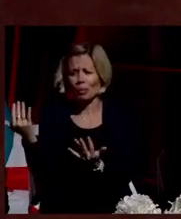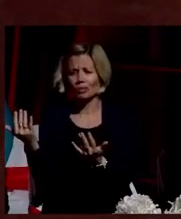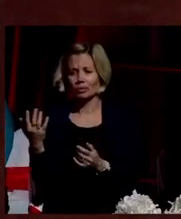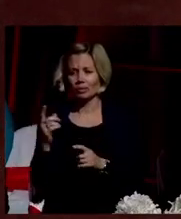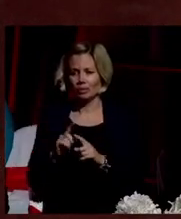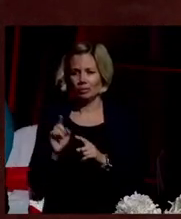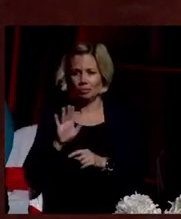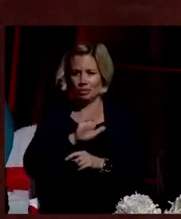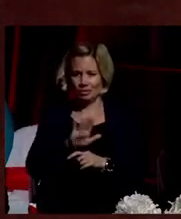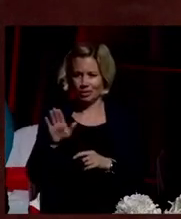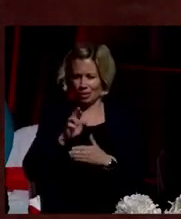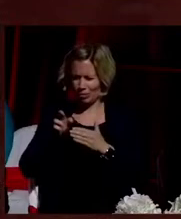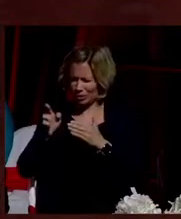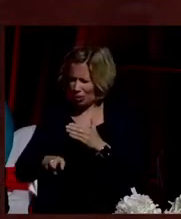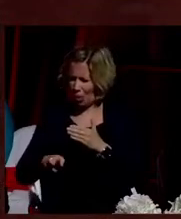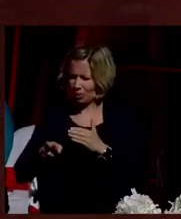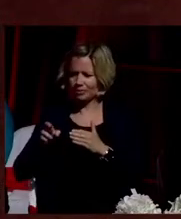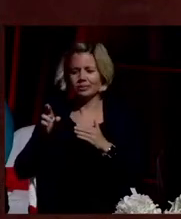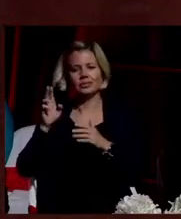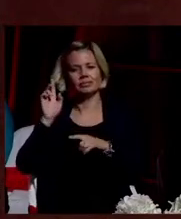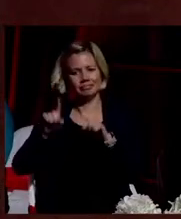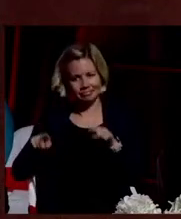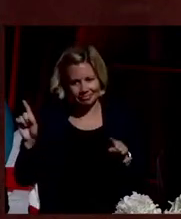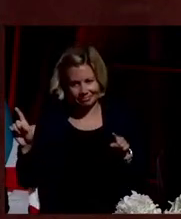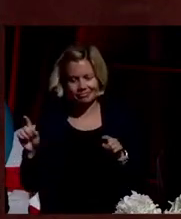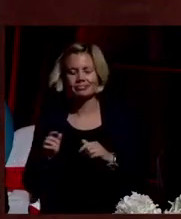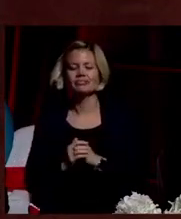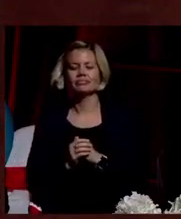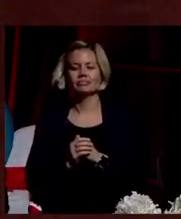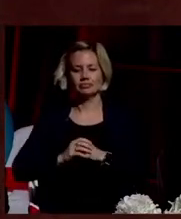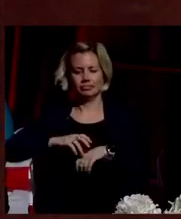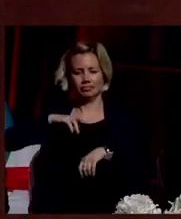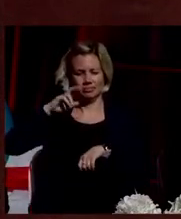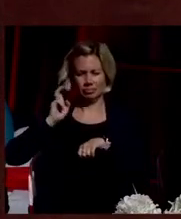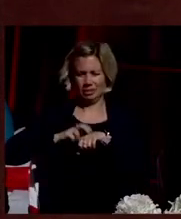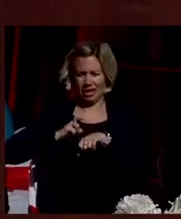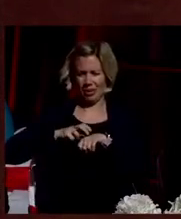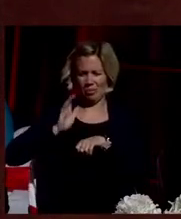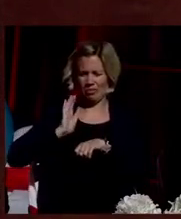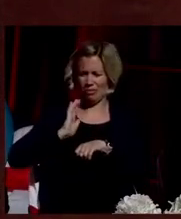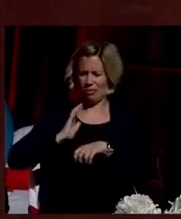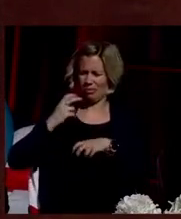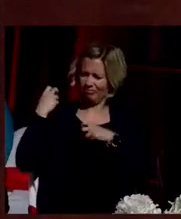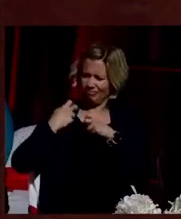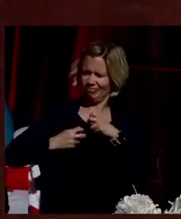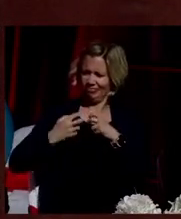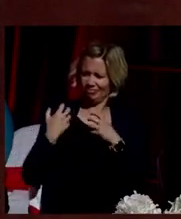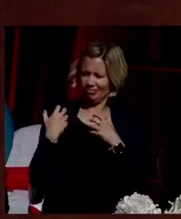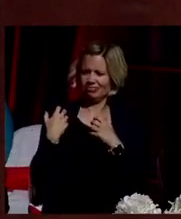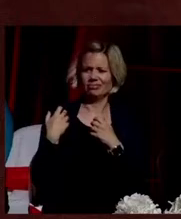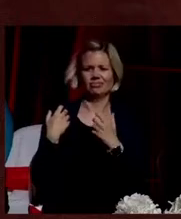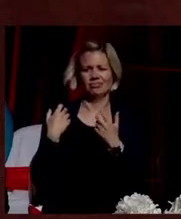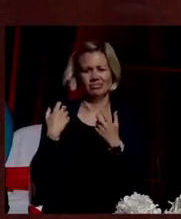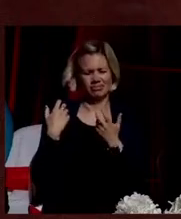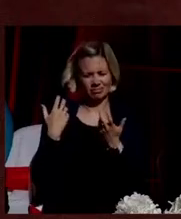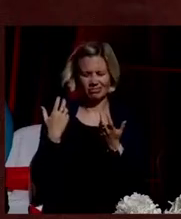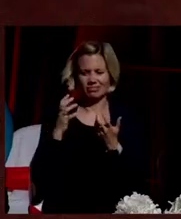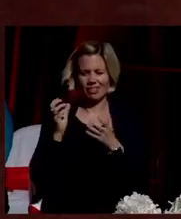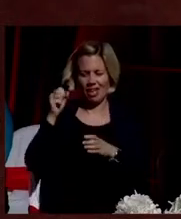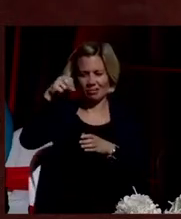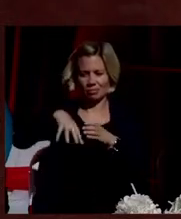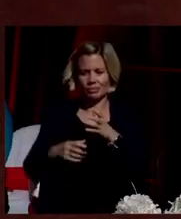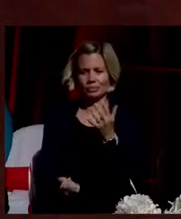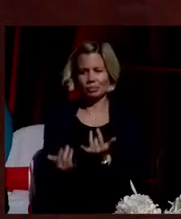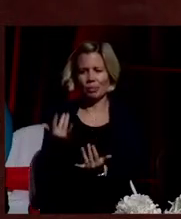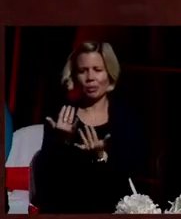differently. The potato went in strong, hard, and unrelenting. But in boiling water, it became